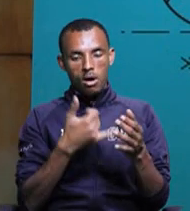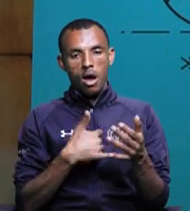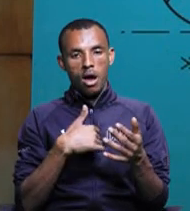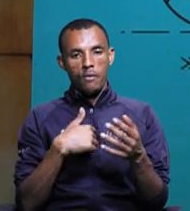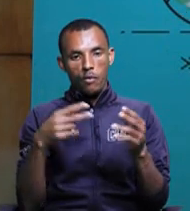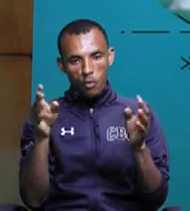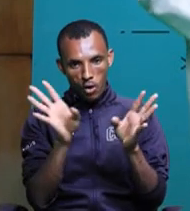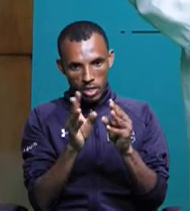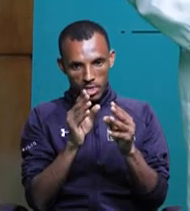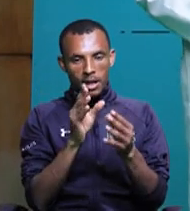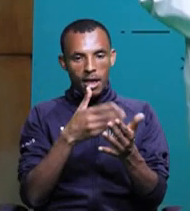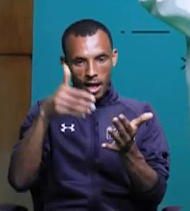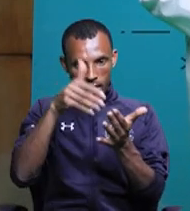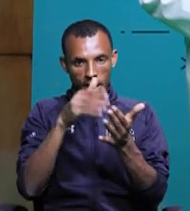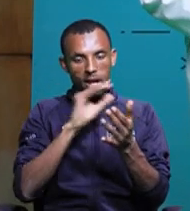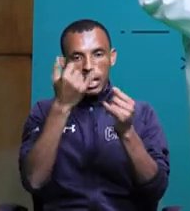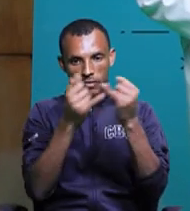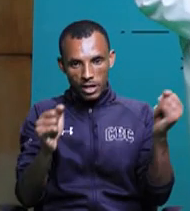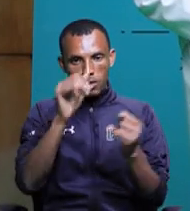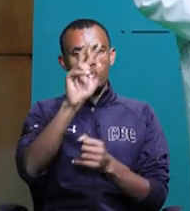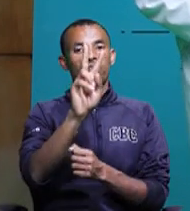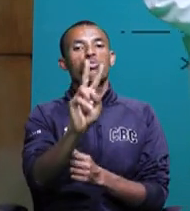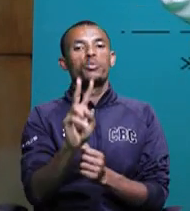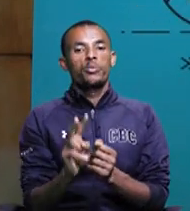collected, again, can be classified into two.